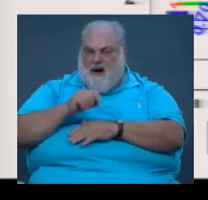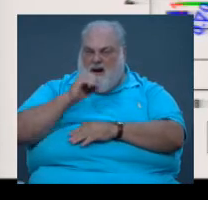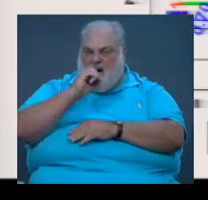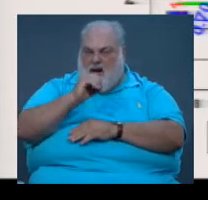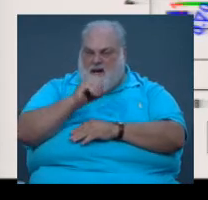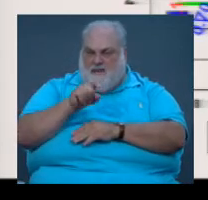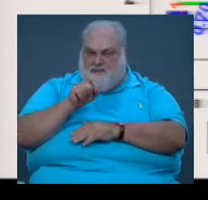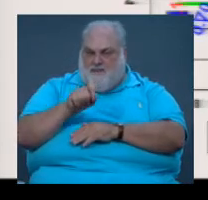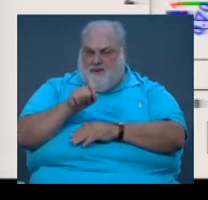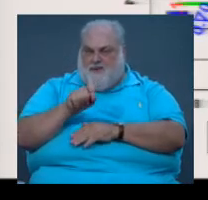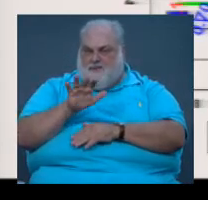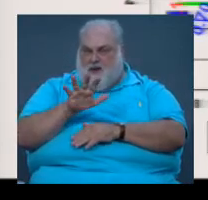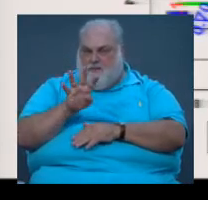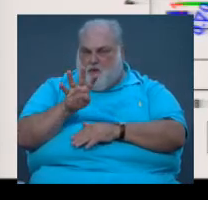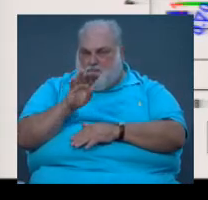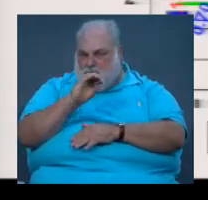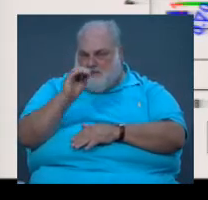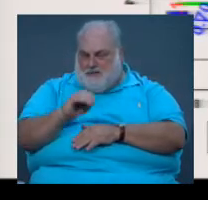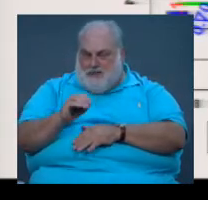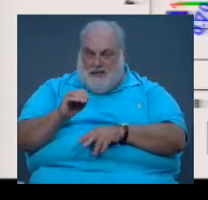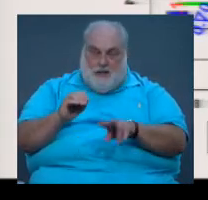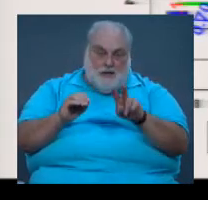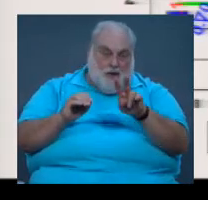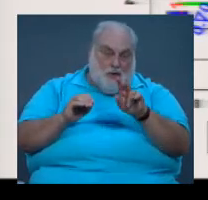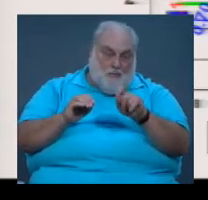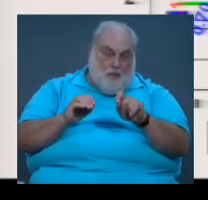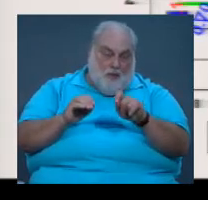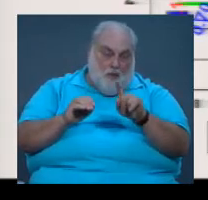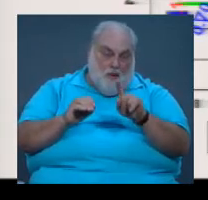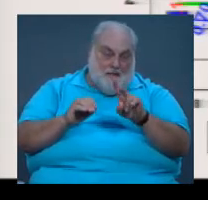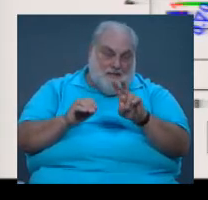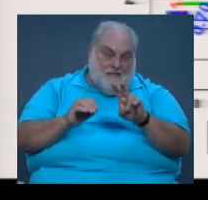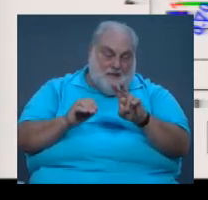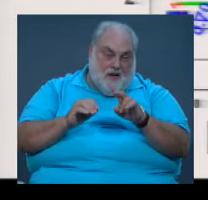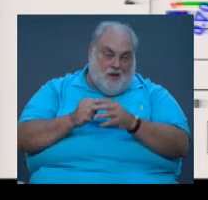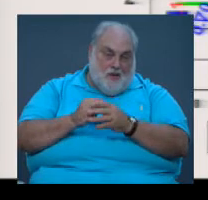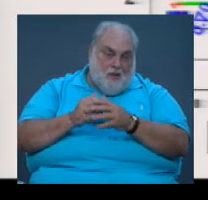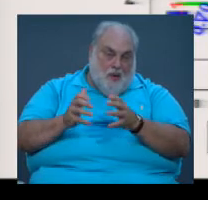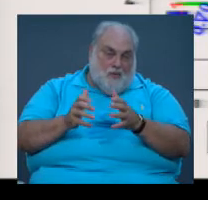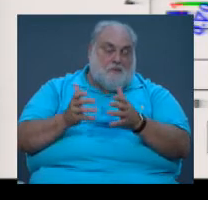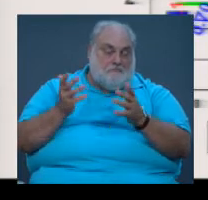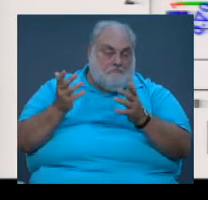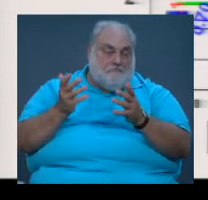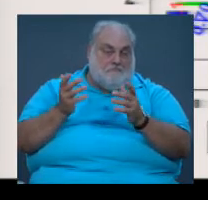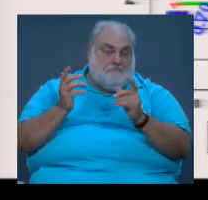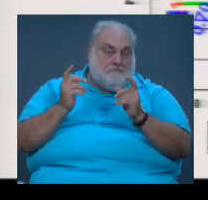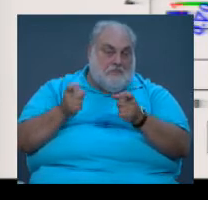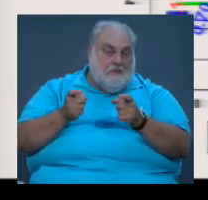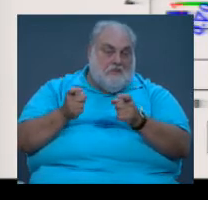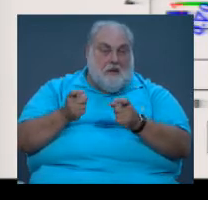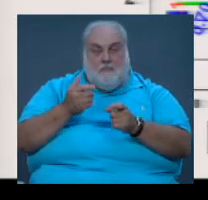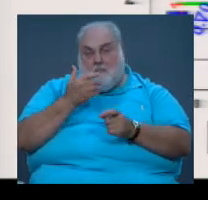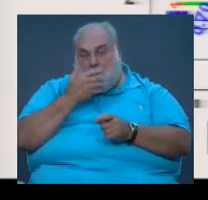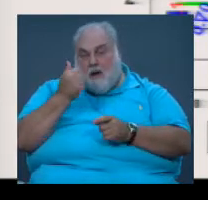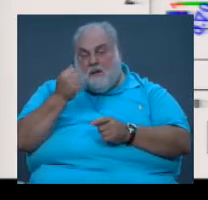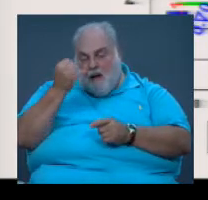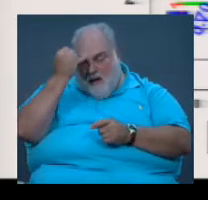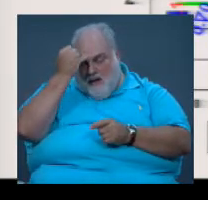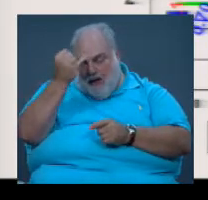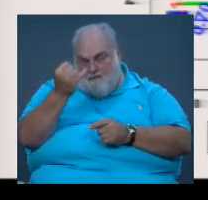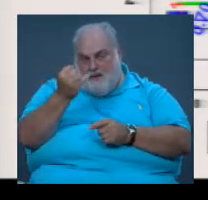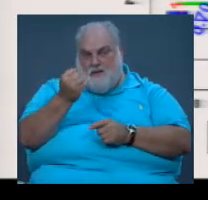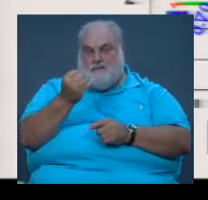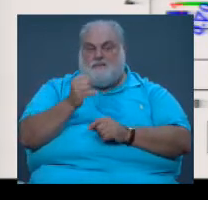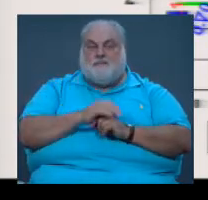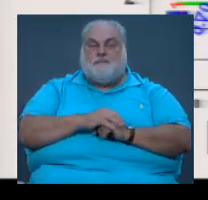0.54% above budget and at 2.17% growth. So that just gives you, a little bit more of a normalized